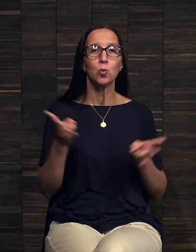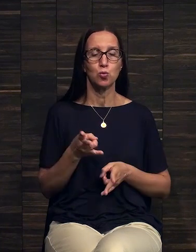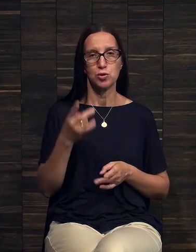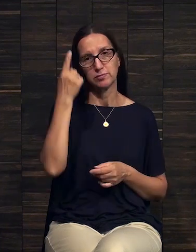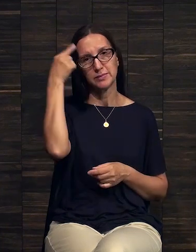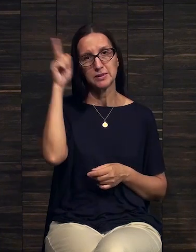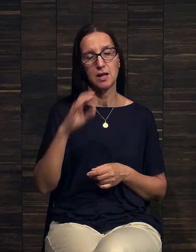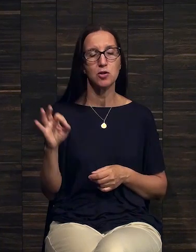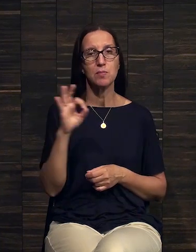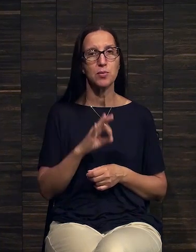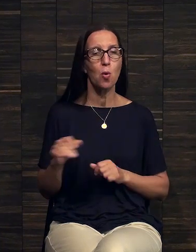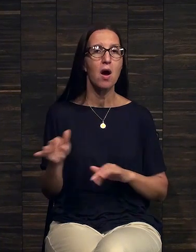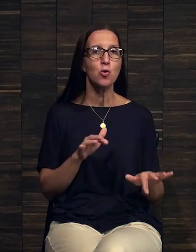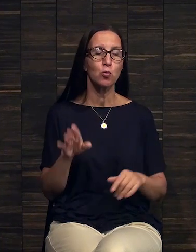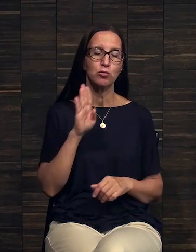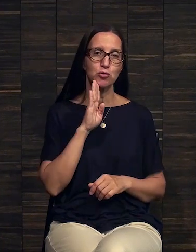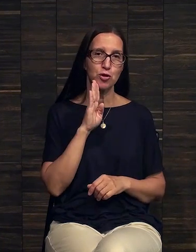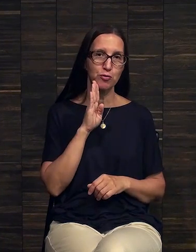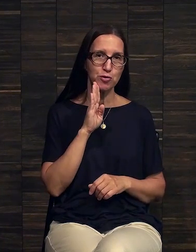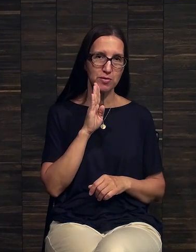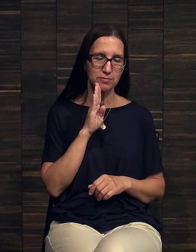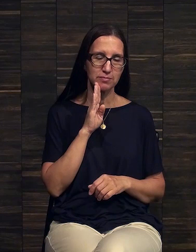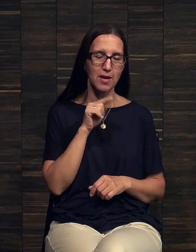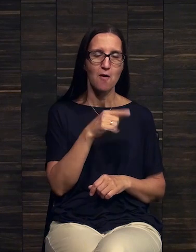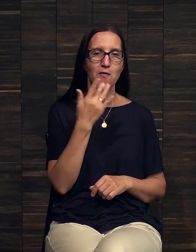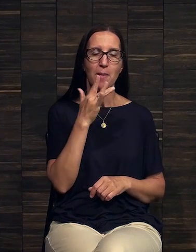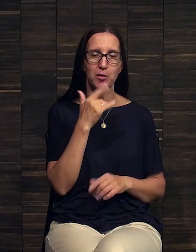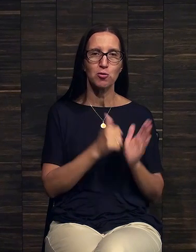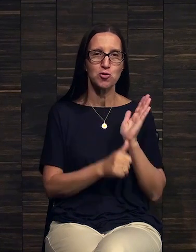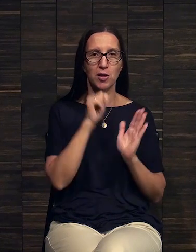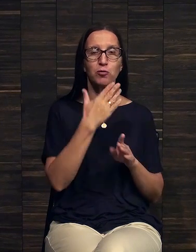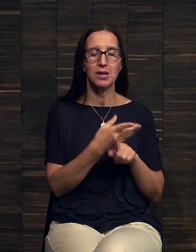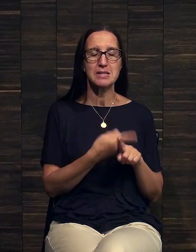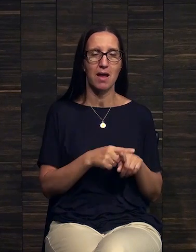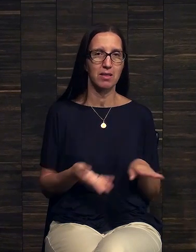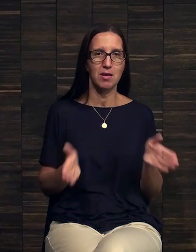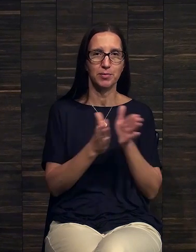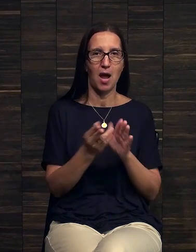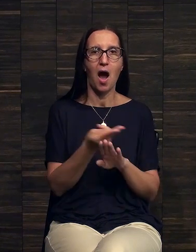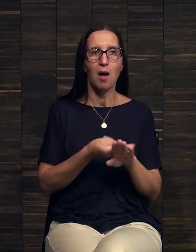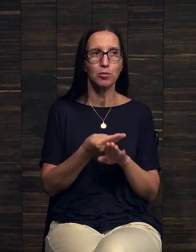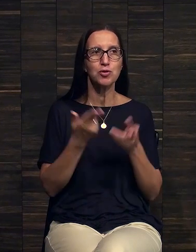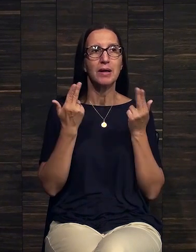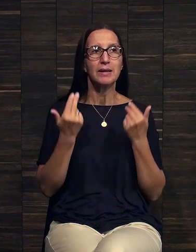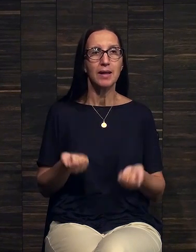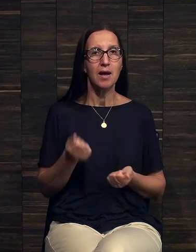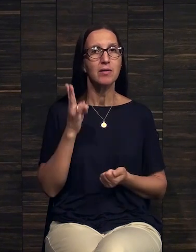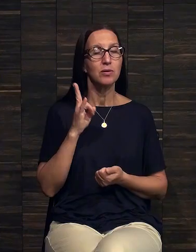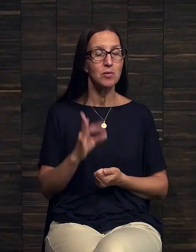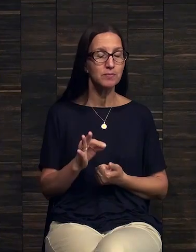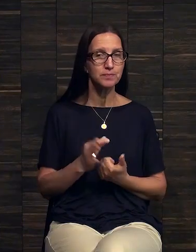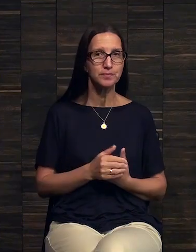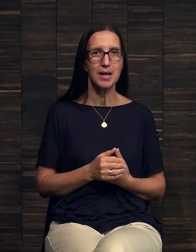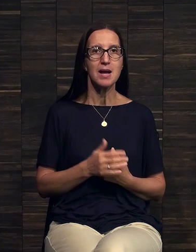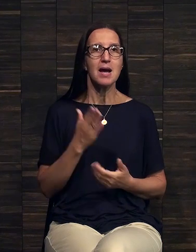four. And this is the role of the woman in U.S. Woman in